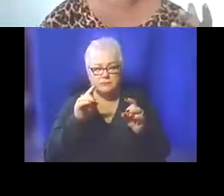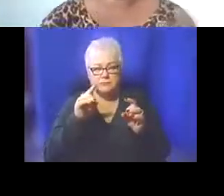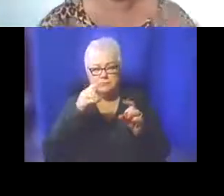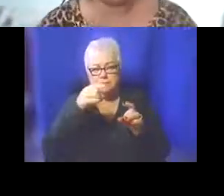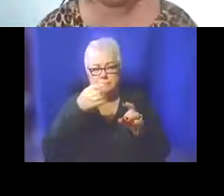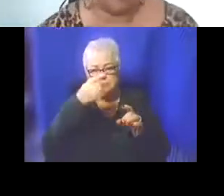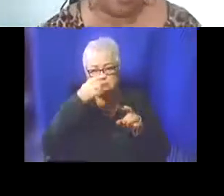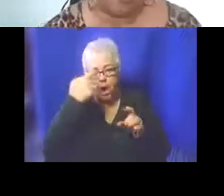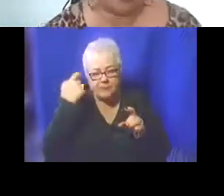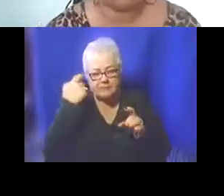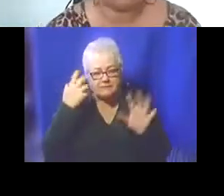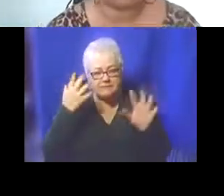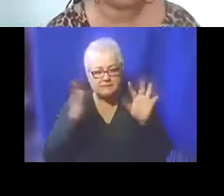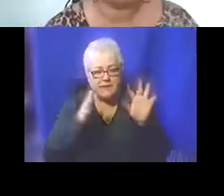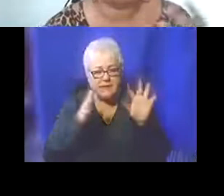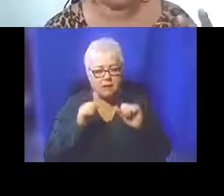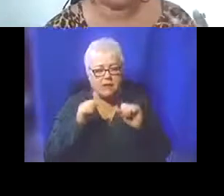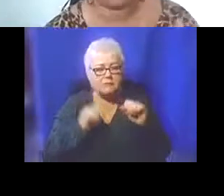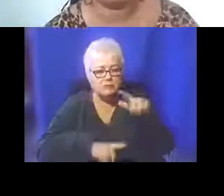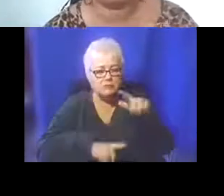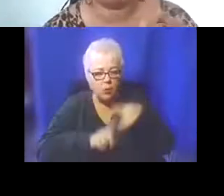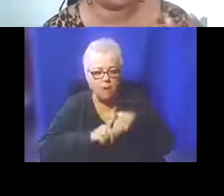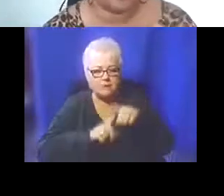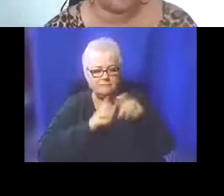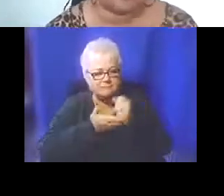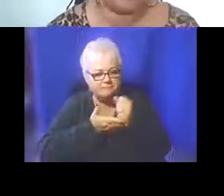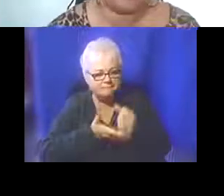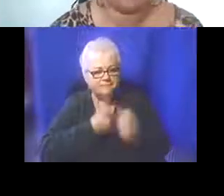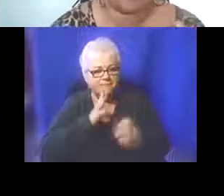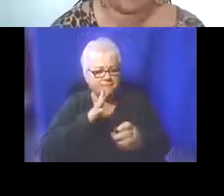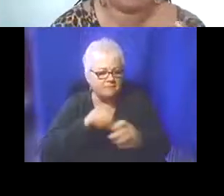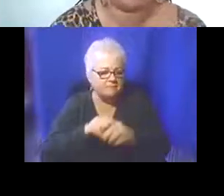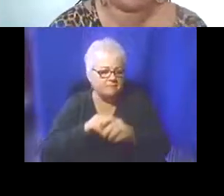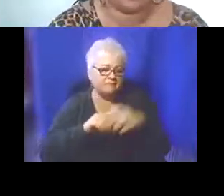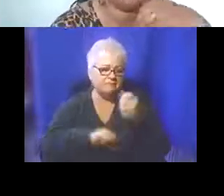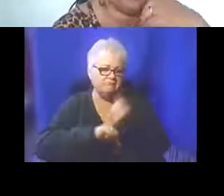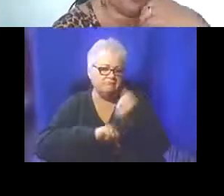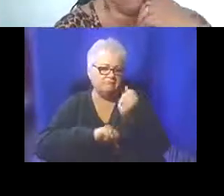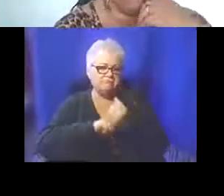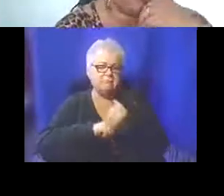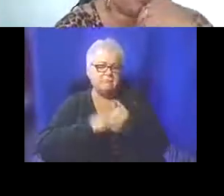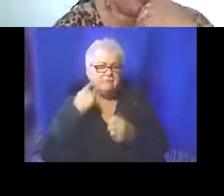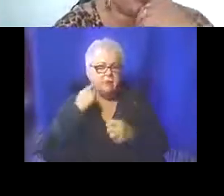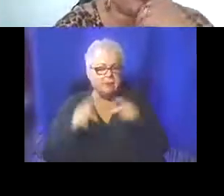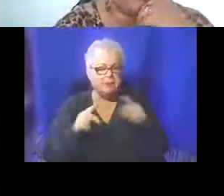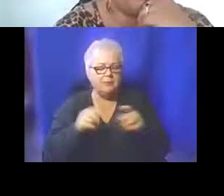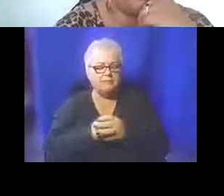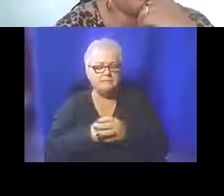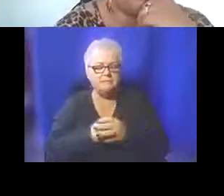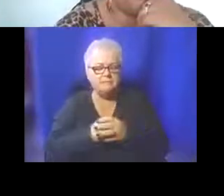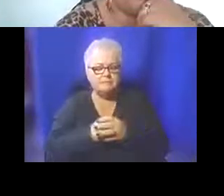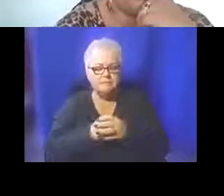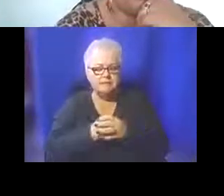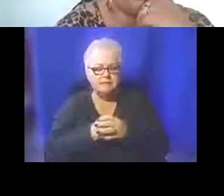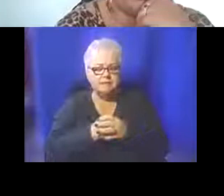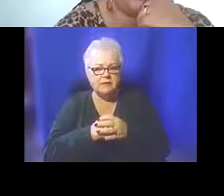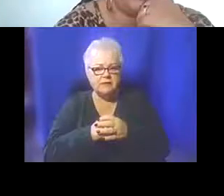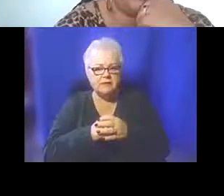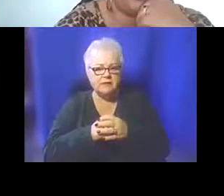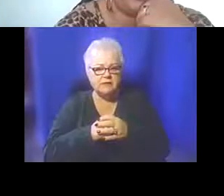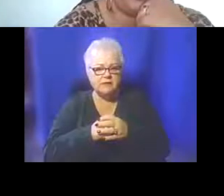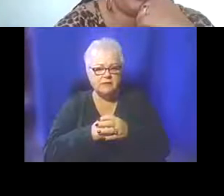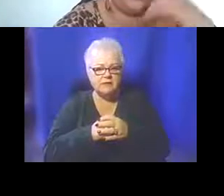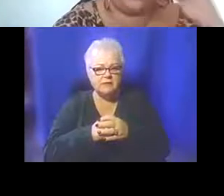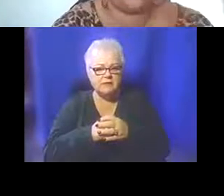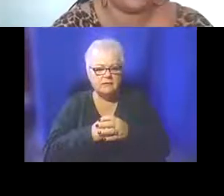we can show up for folks and really show up as the best allies and the best advocates as we can. So let's